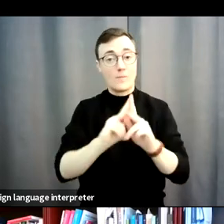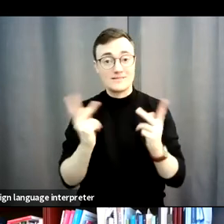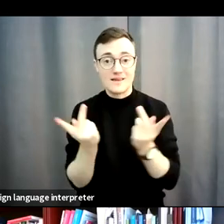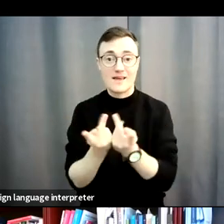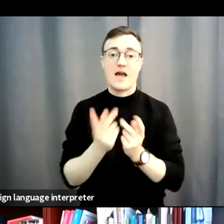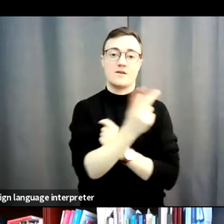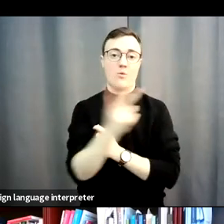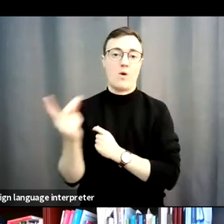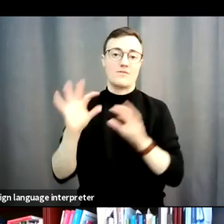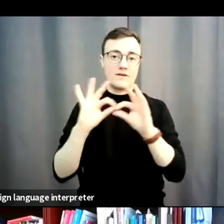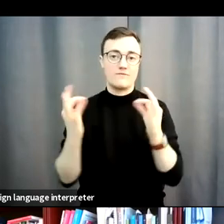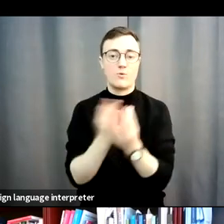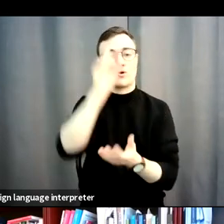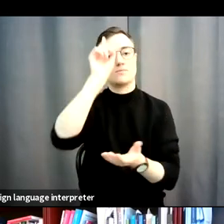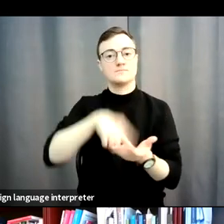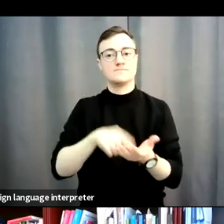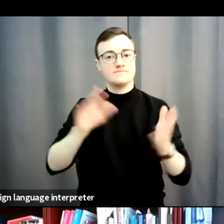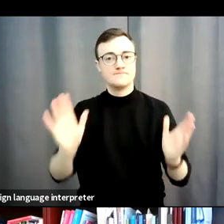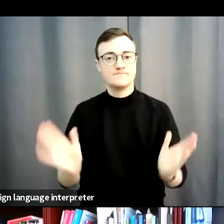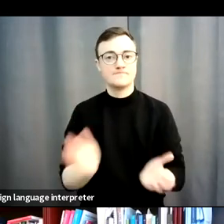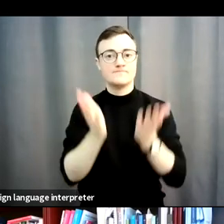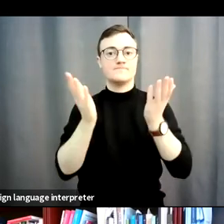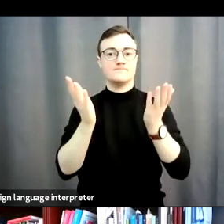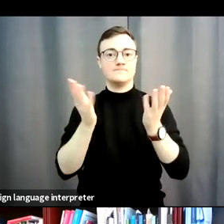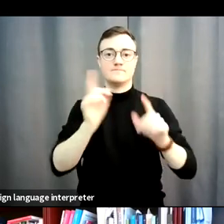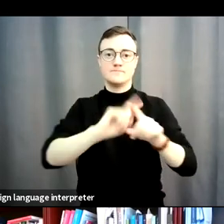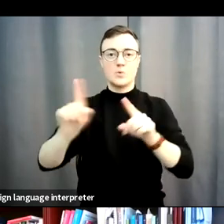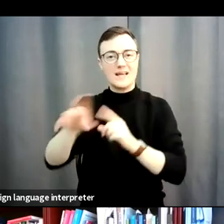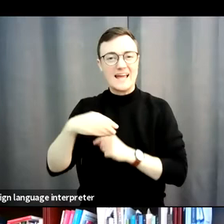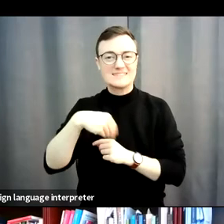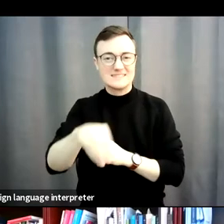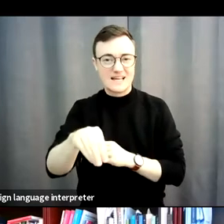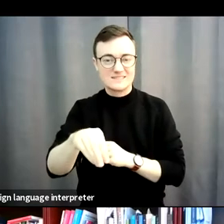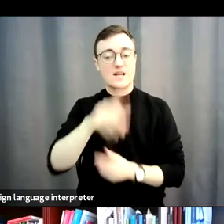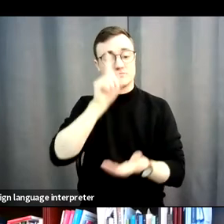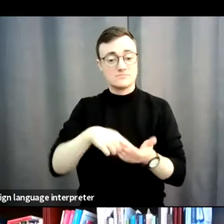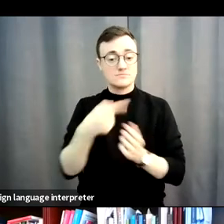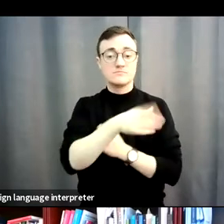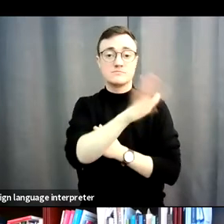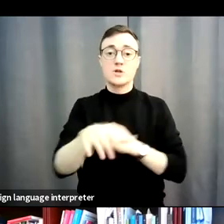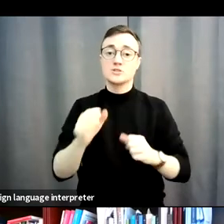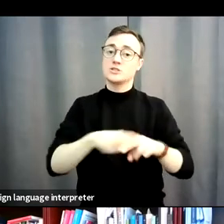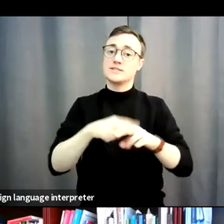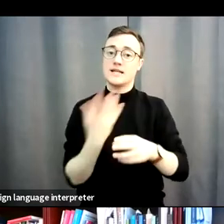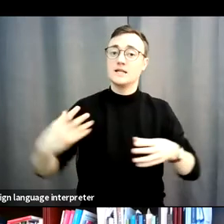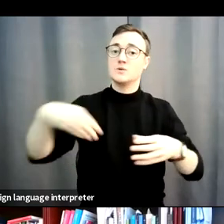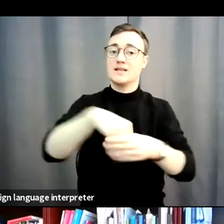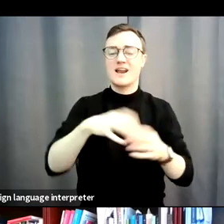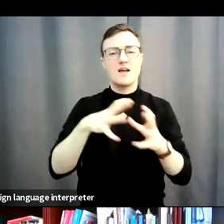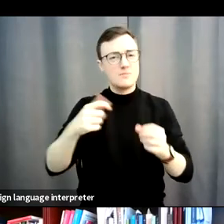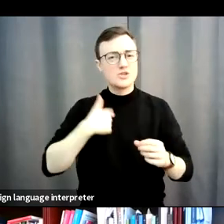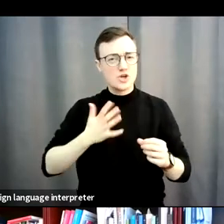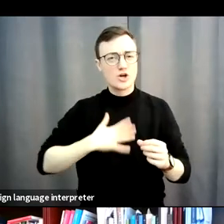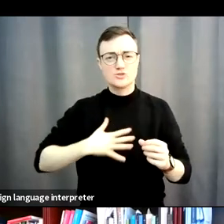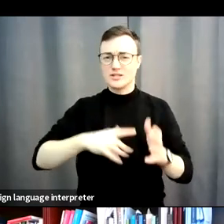improve policies and for inclusion of children with disabilities. But I think, again, it should be noticed, it's